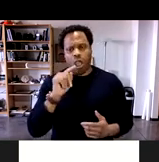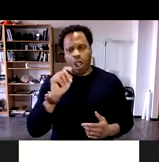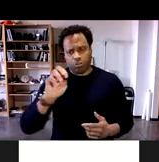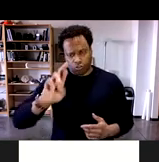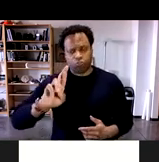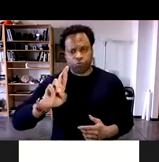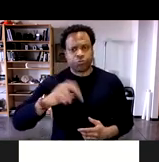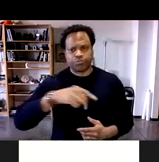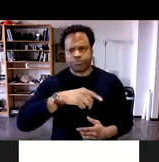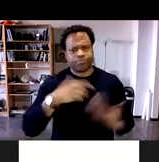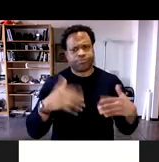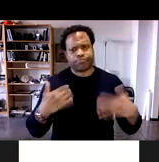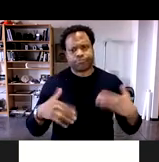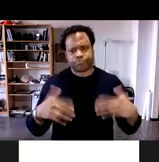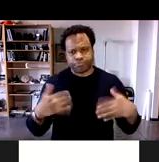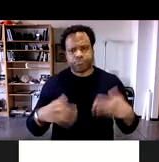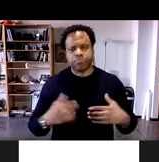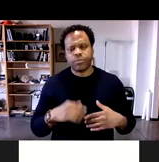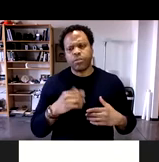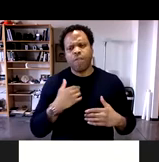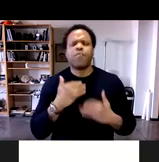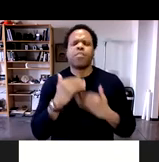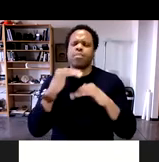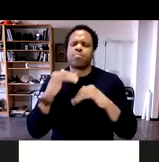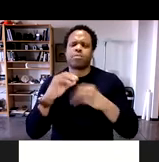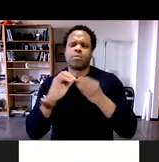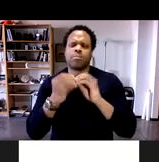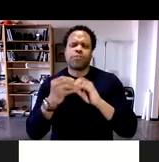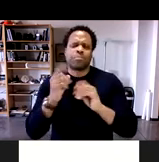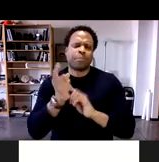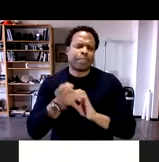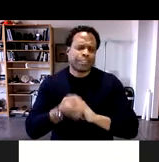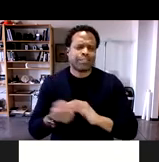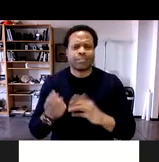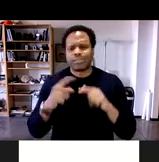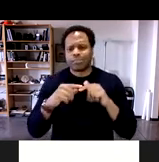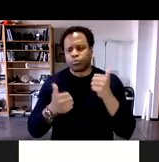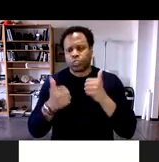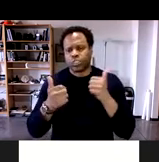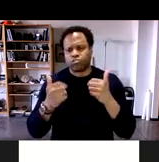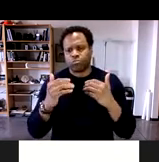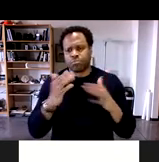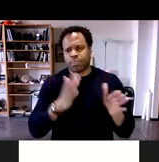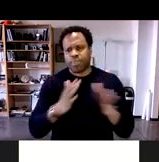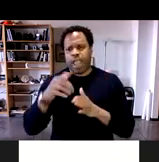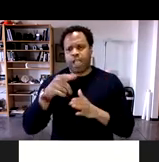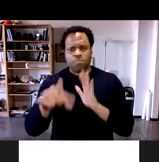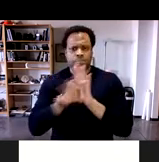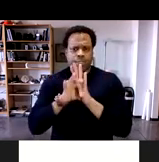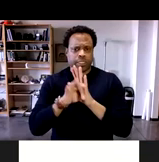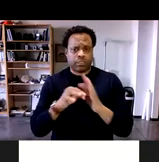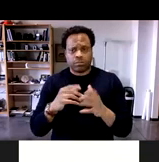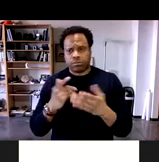And another really good one, Otter. It has a limited number of